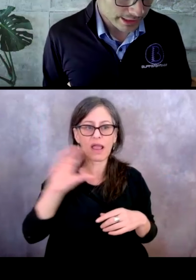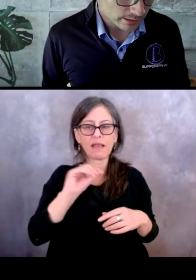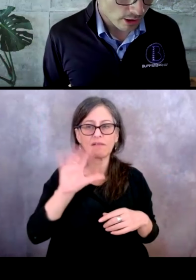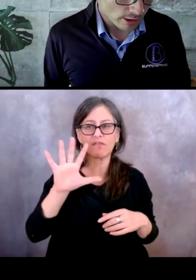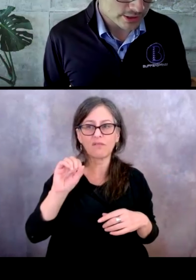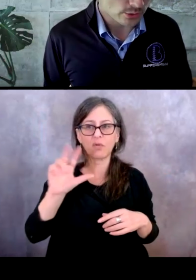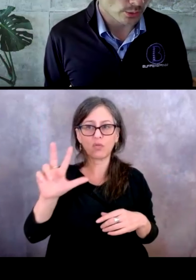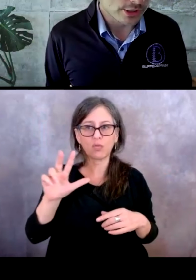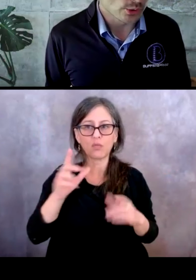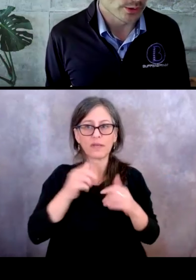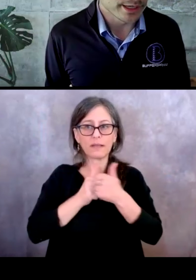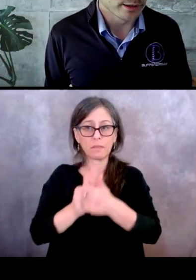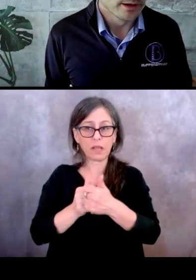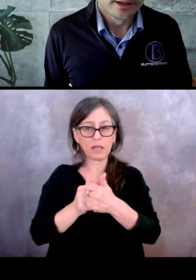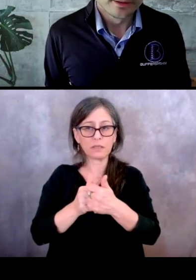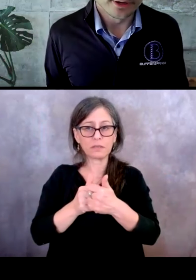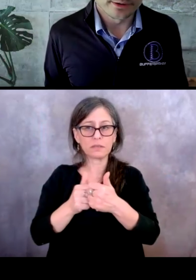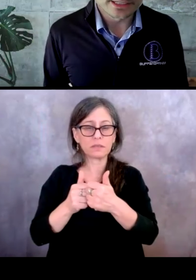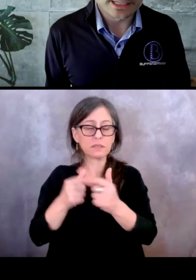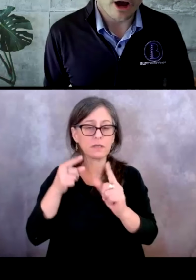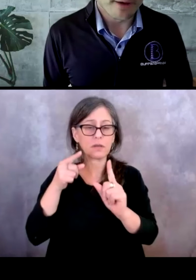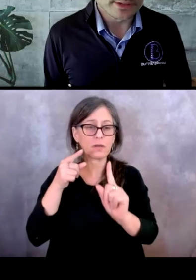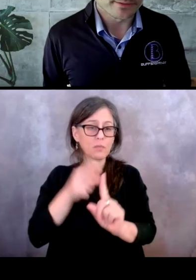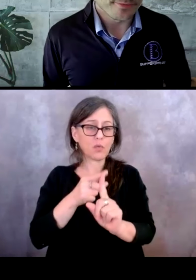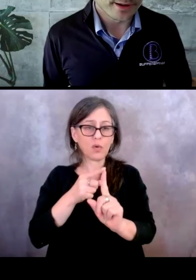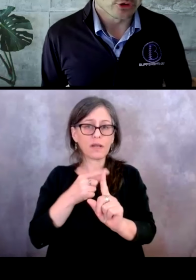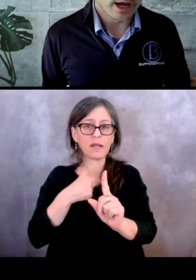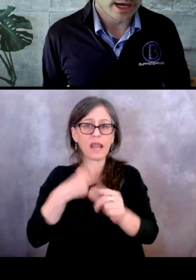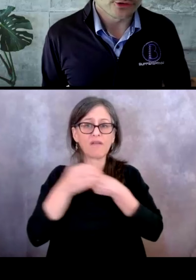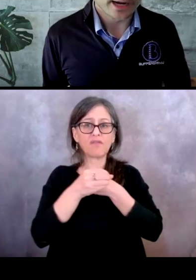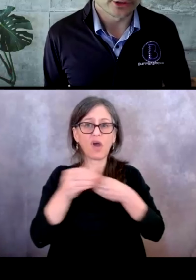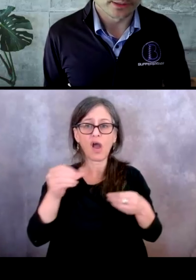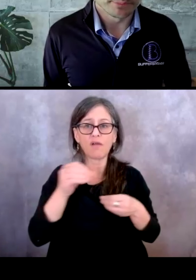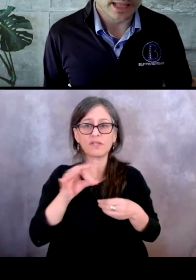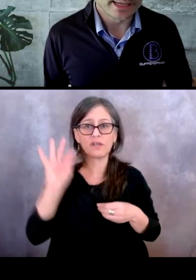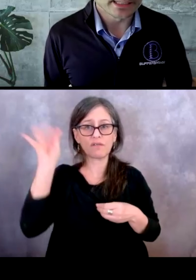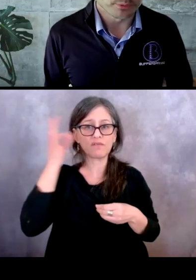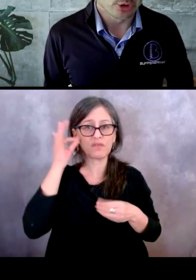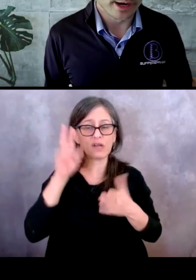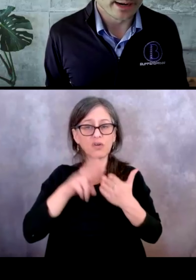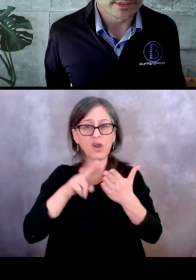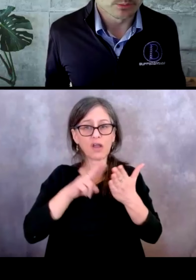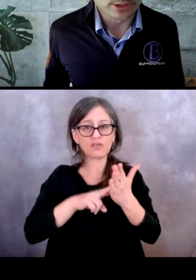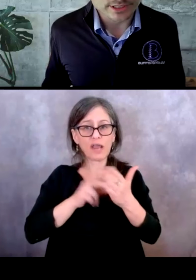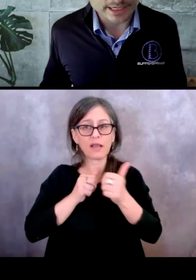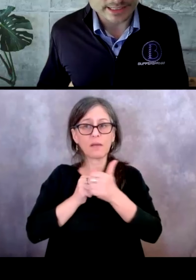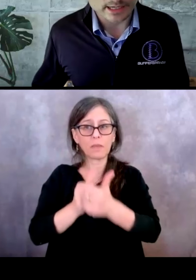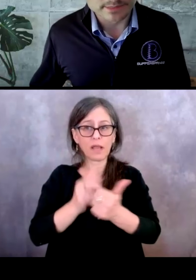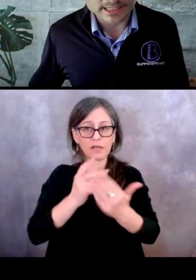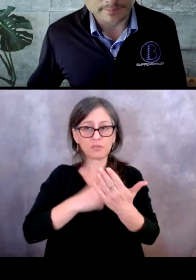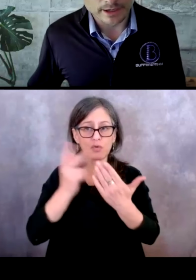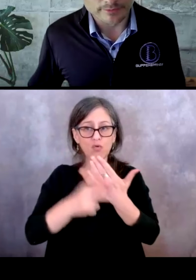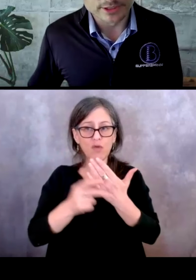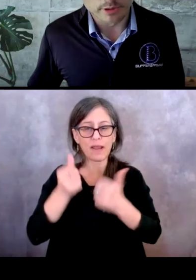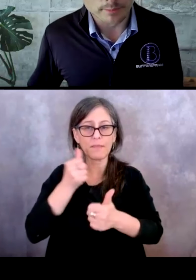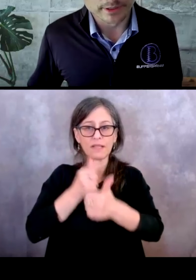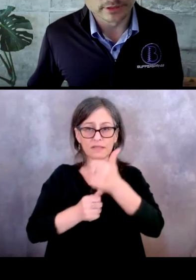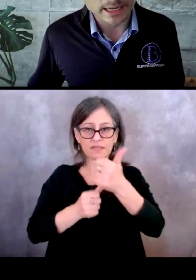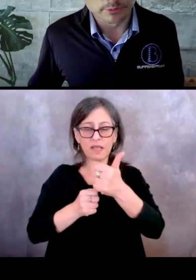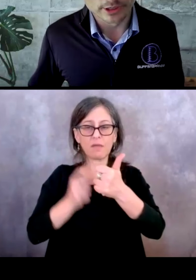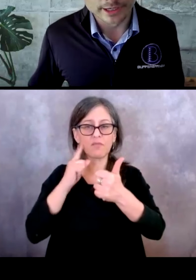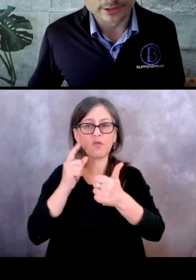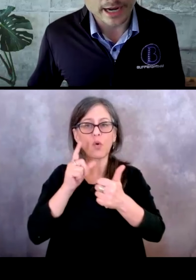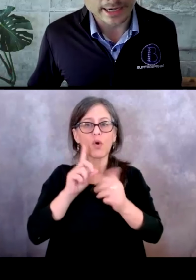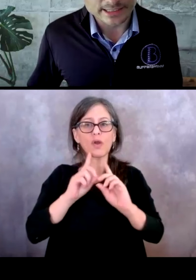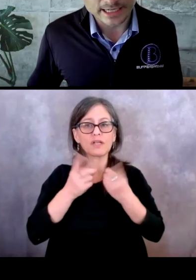a really long story short here, there is the Office of Federal Contractor Compliance Programs, which is a subsegment of the Department